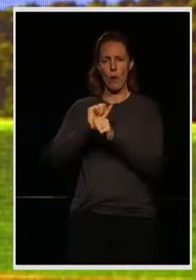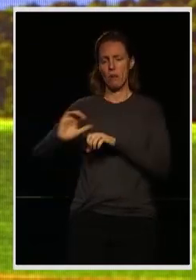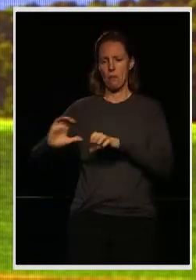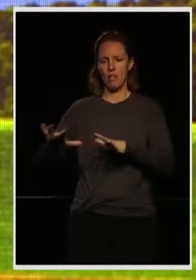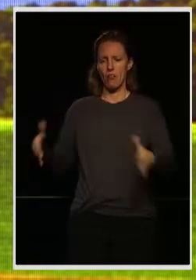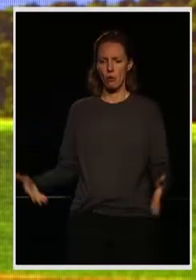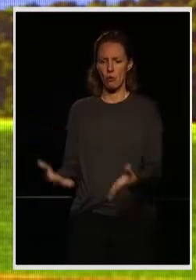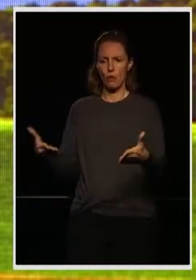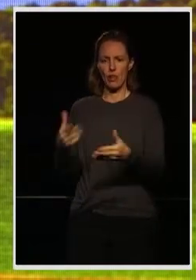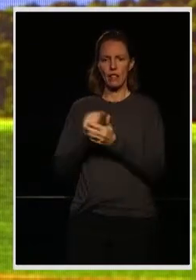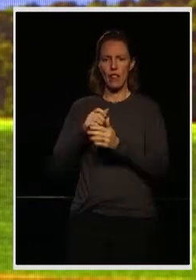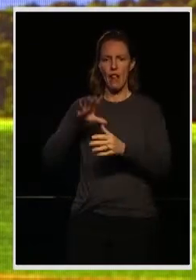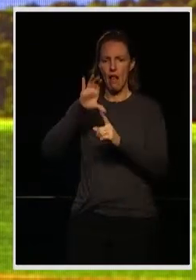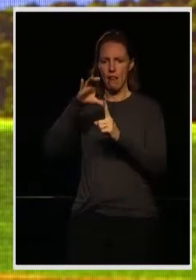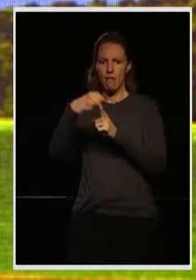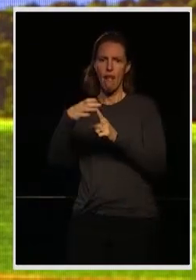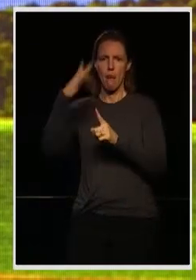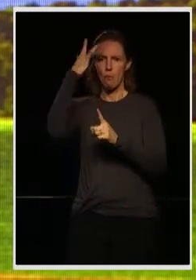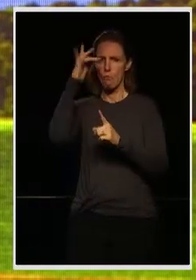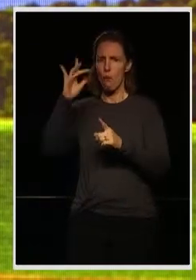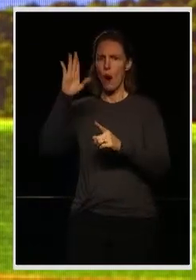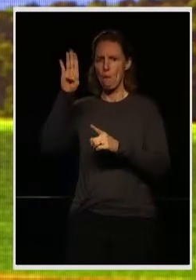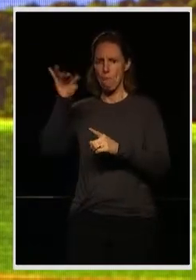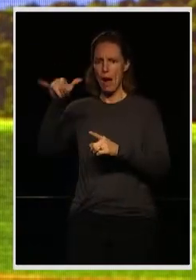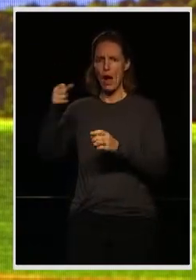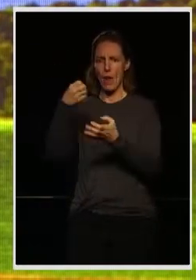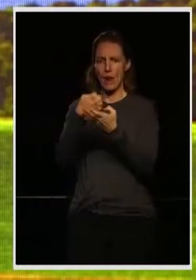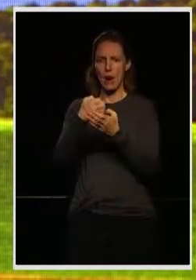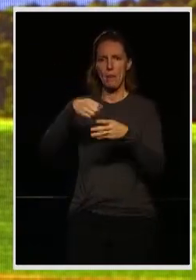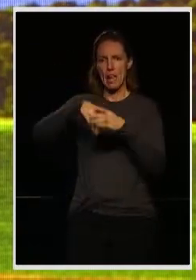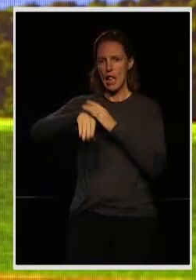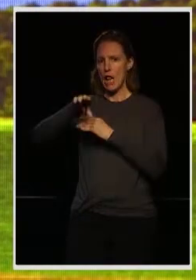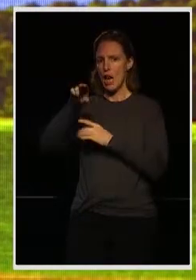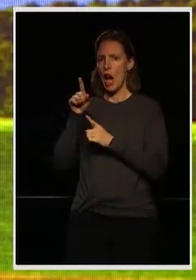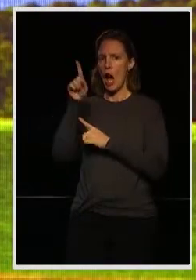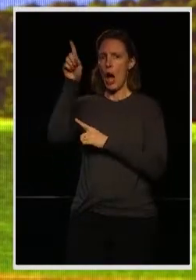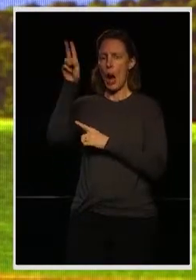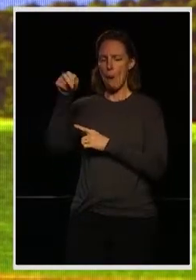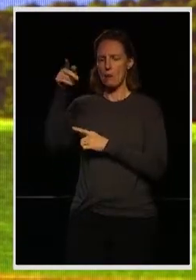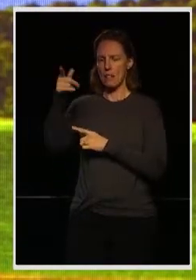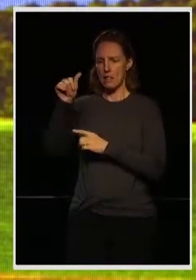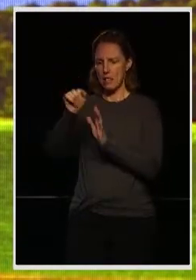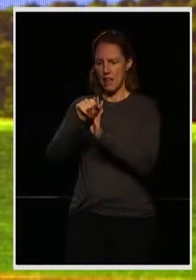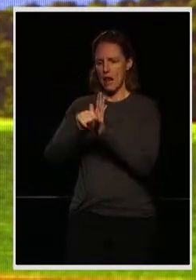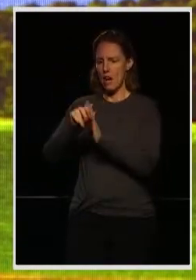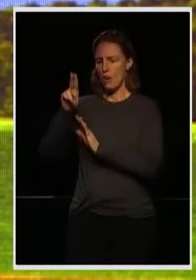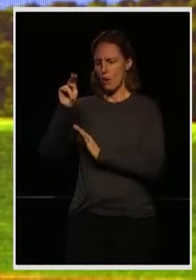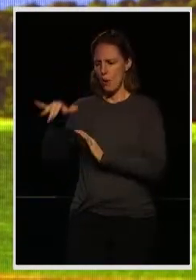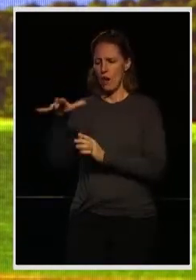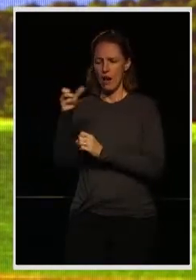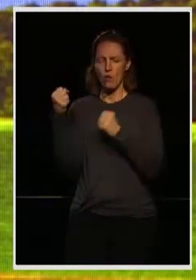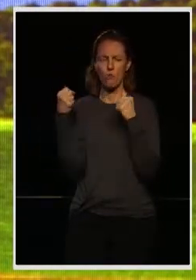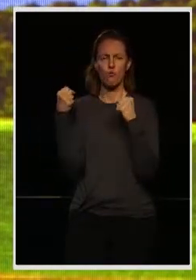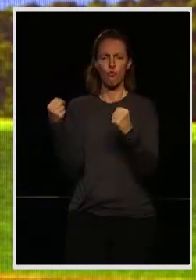a climate-smart bioeconomy in upstate New York and a strong,